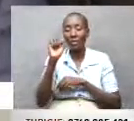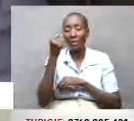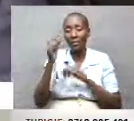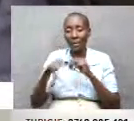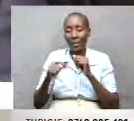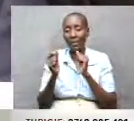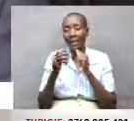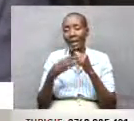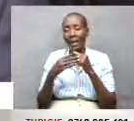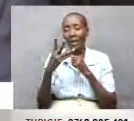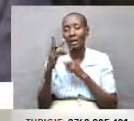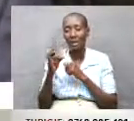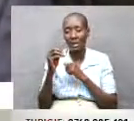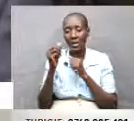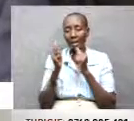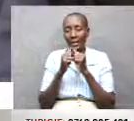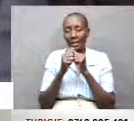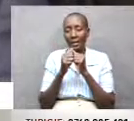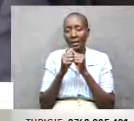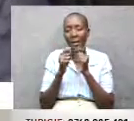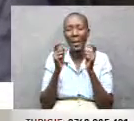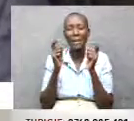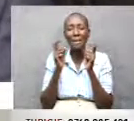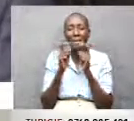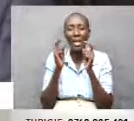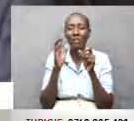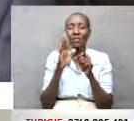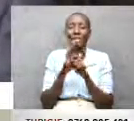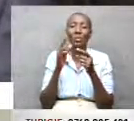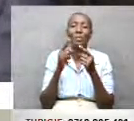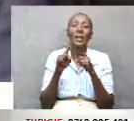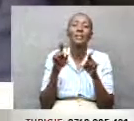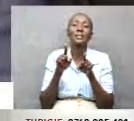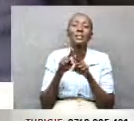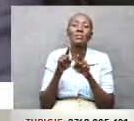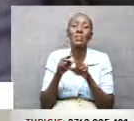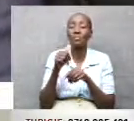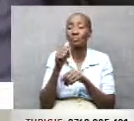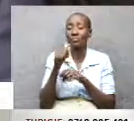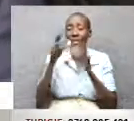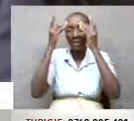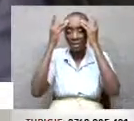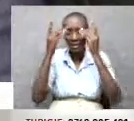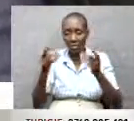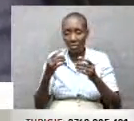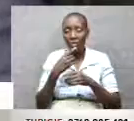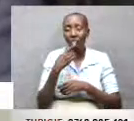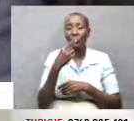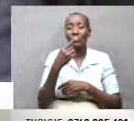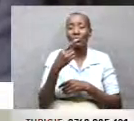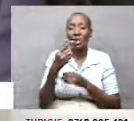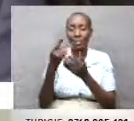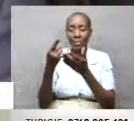September 2019, has made the painful but patriotic decision to advise our negotiators at